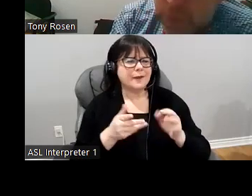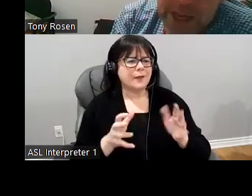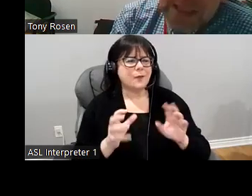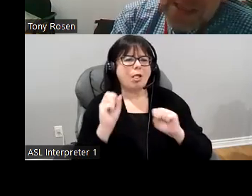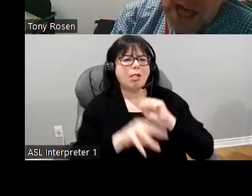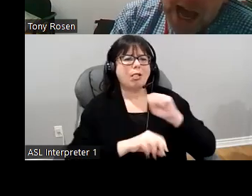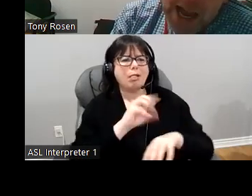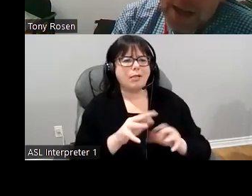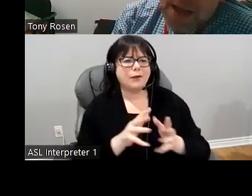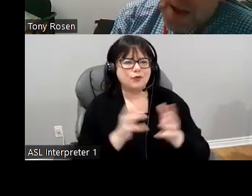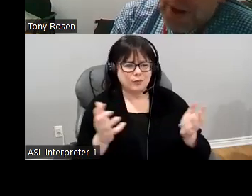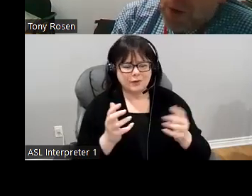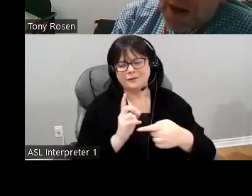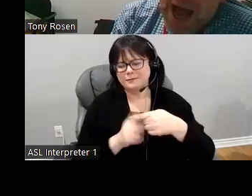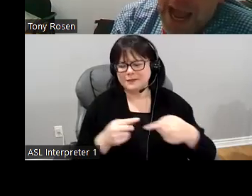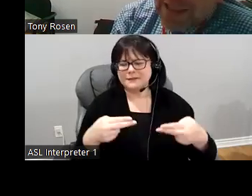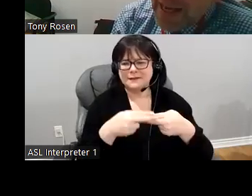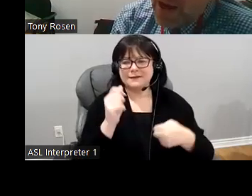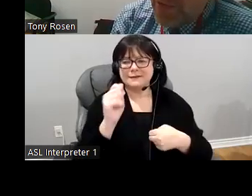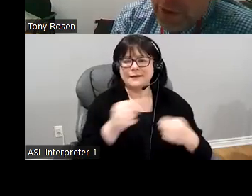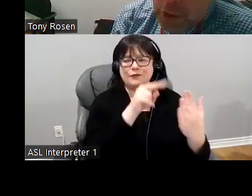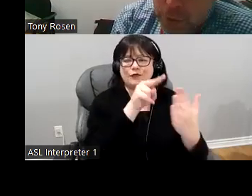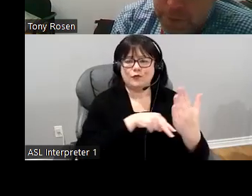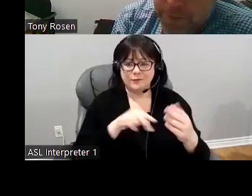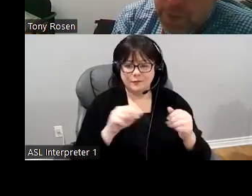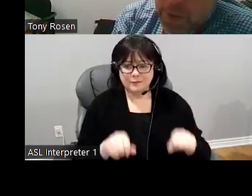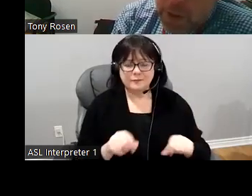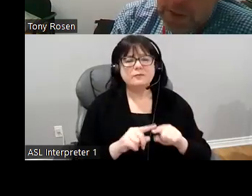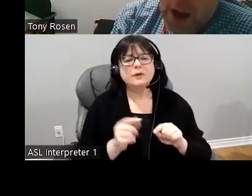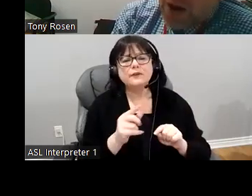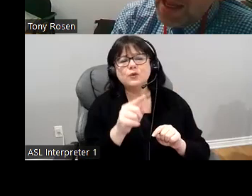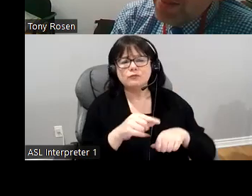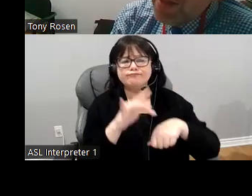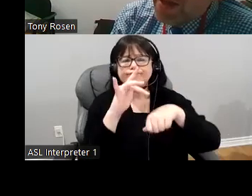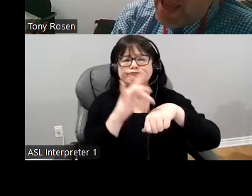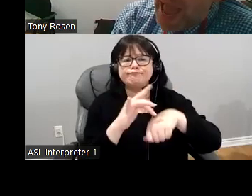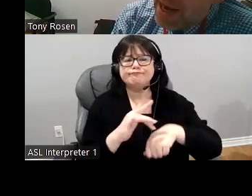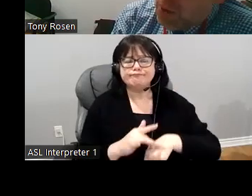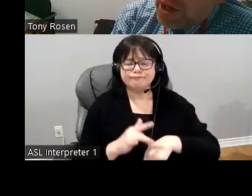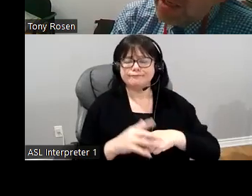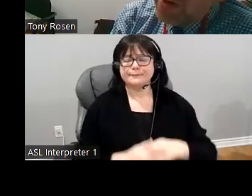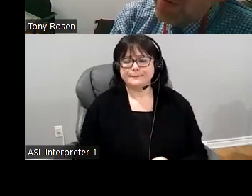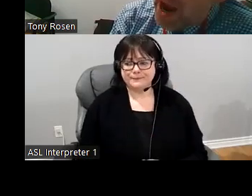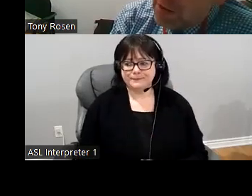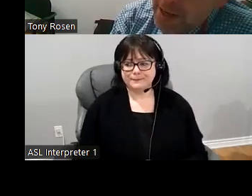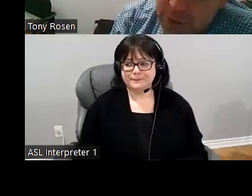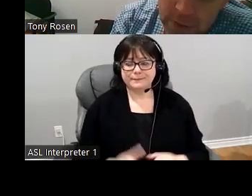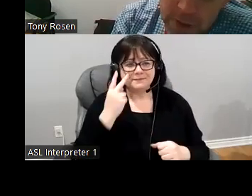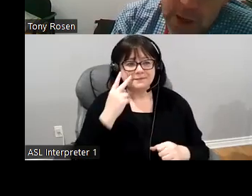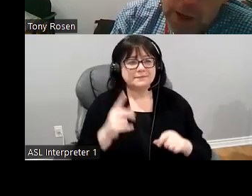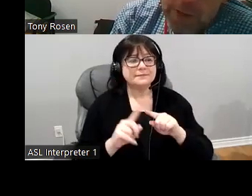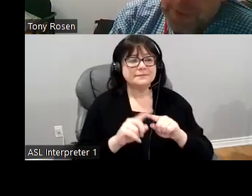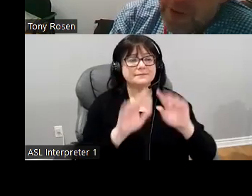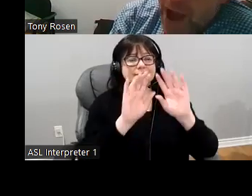you can read the slide, but I want to highlight a few. They are in the categories of